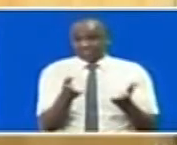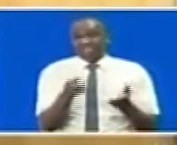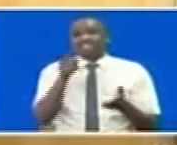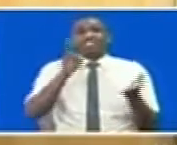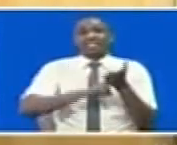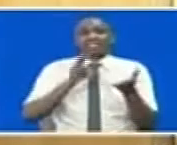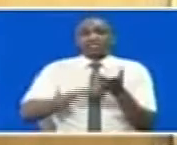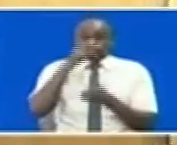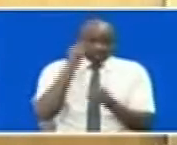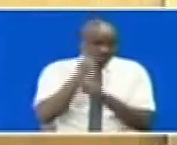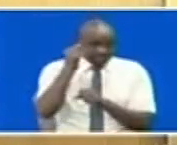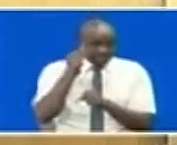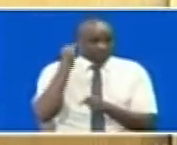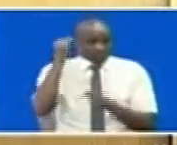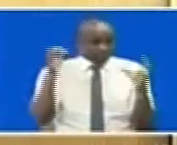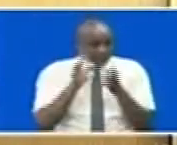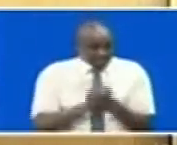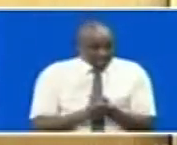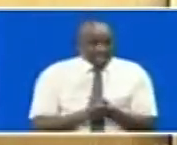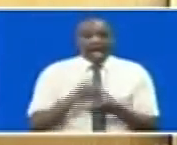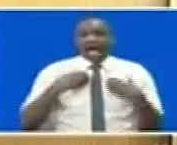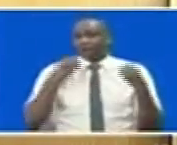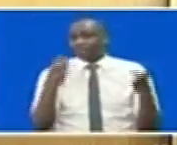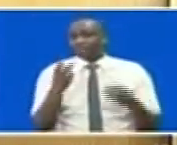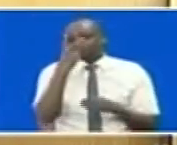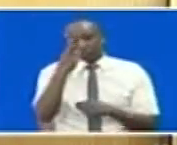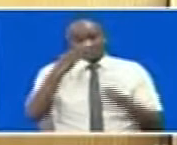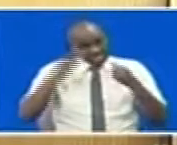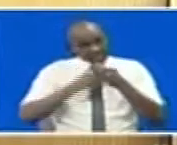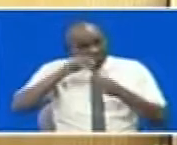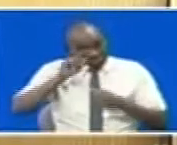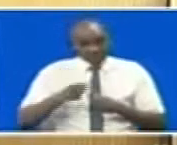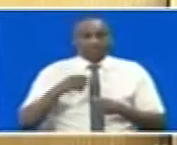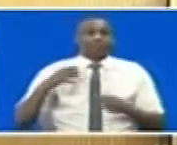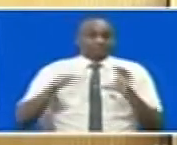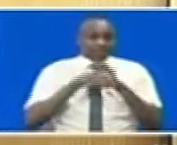registered in 2015 and has so far attracted 28,000 members.